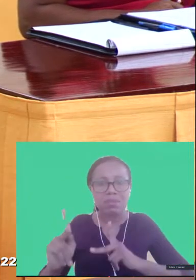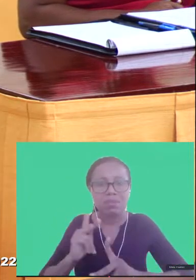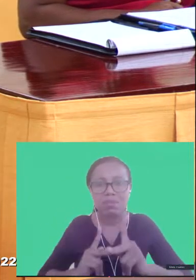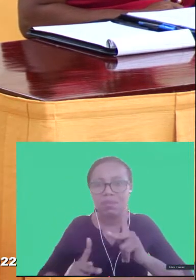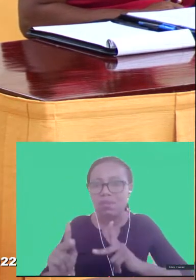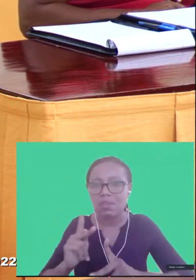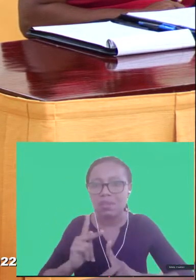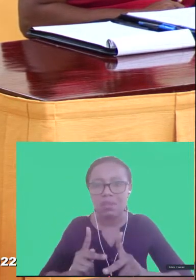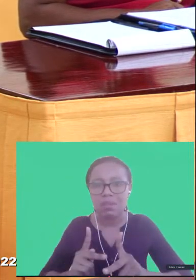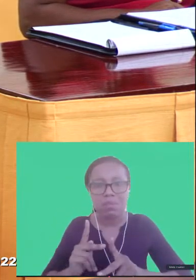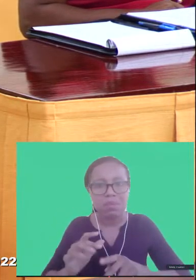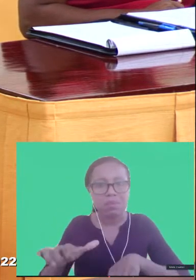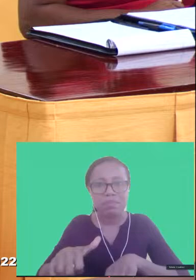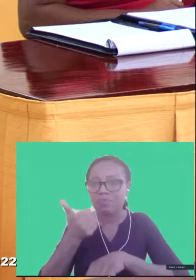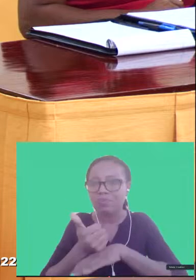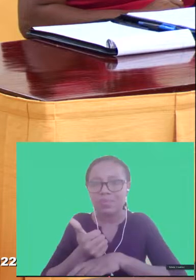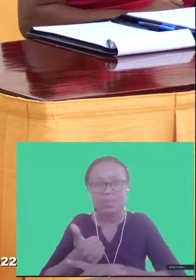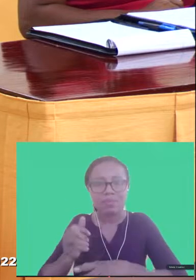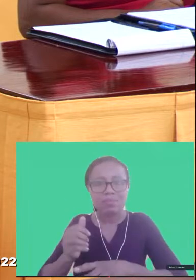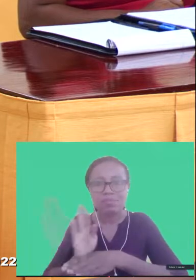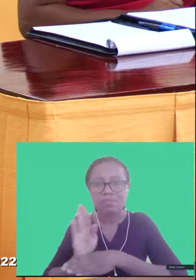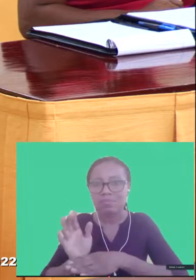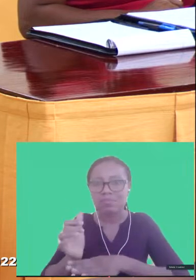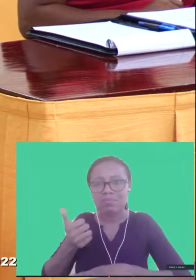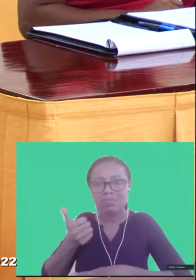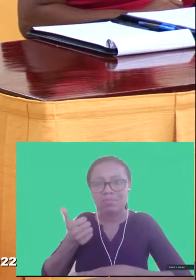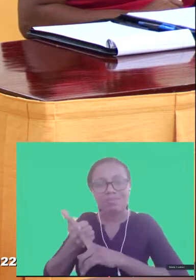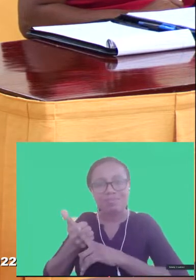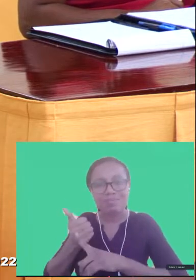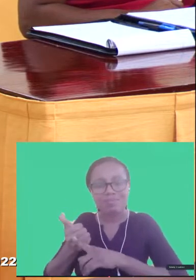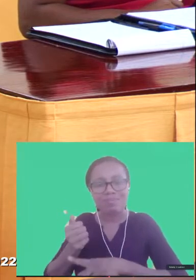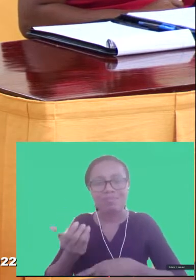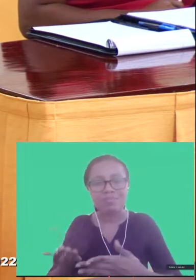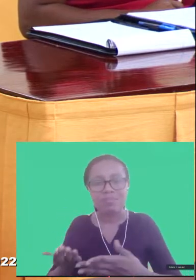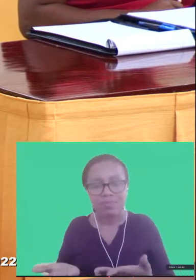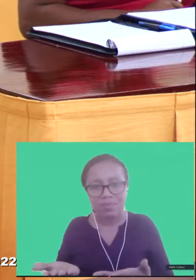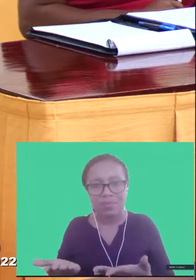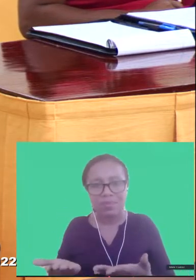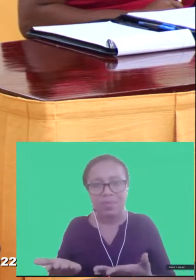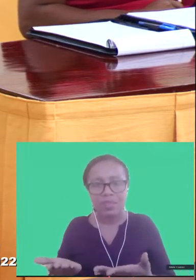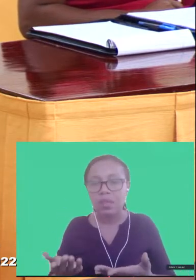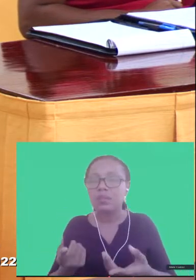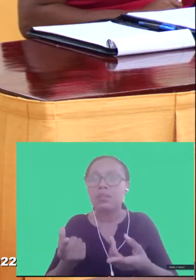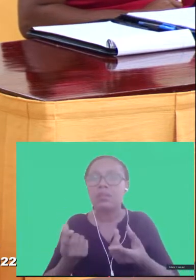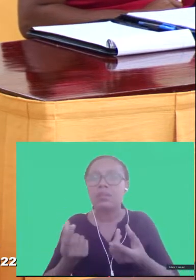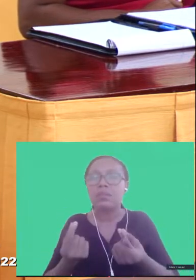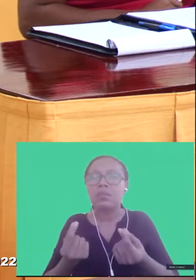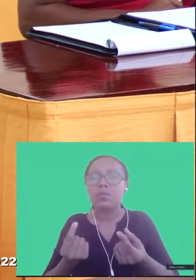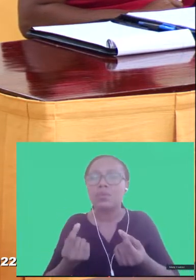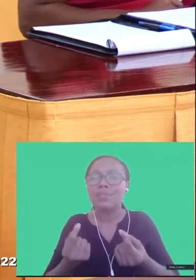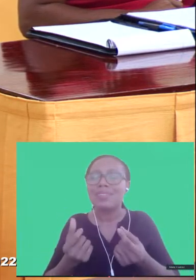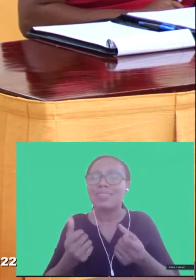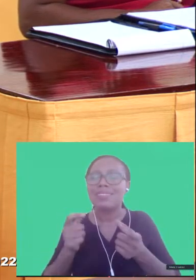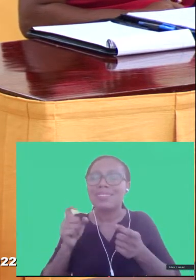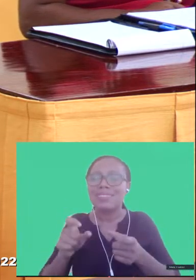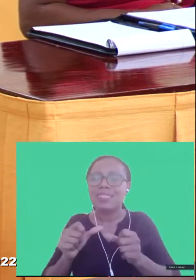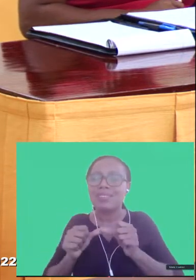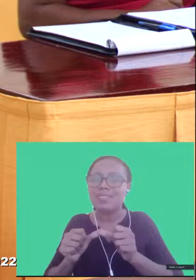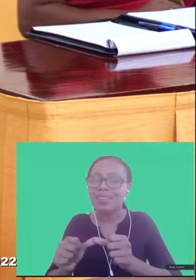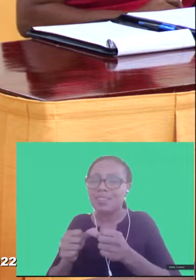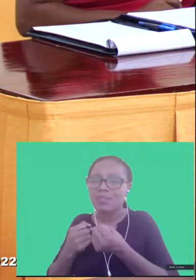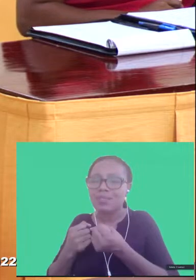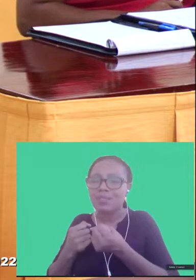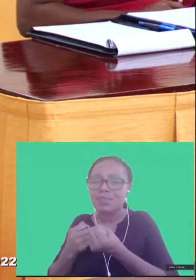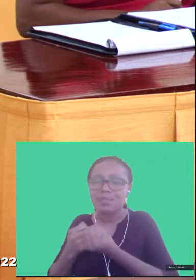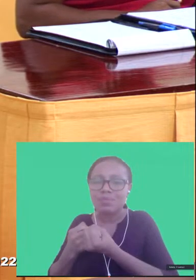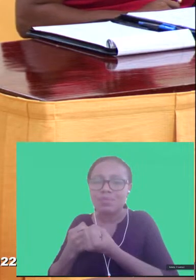we continue to work with these folks in a way to ensure business continuity. I continue to